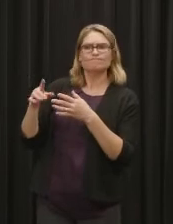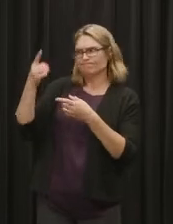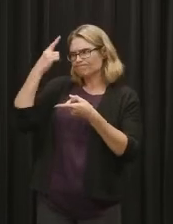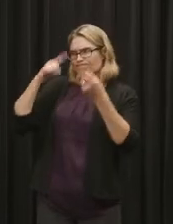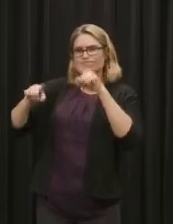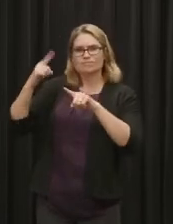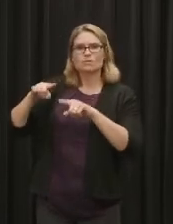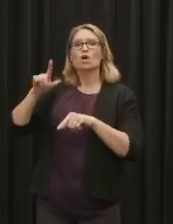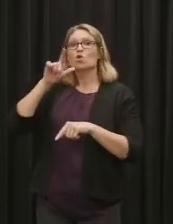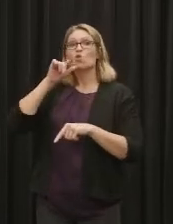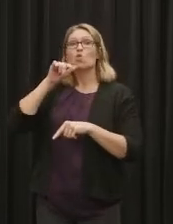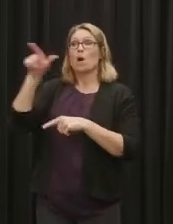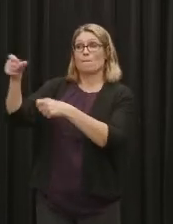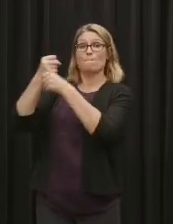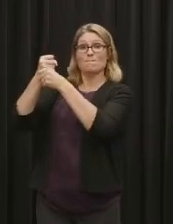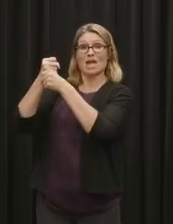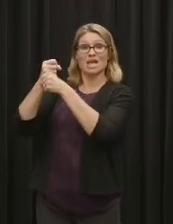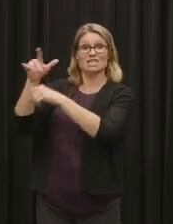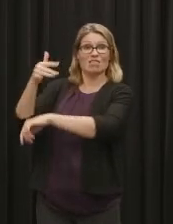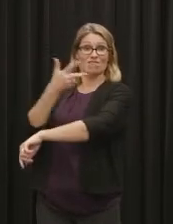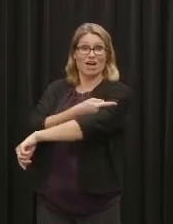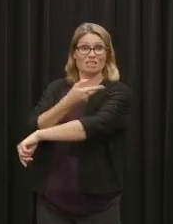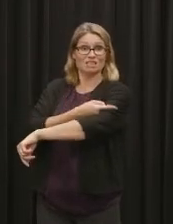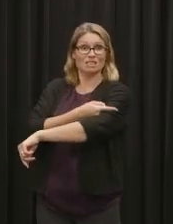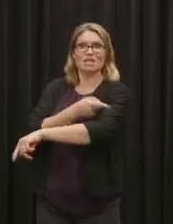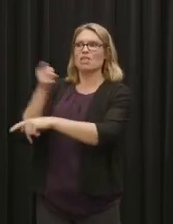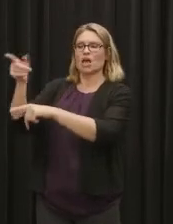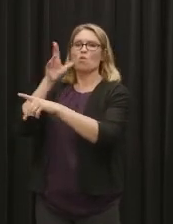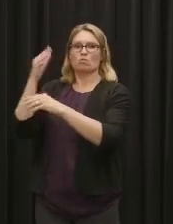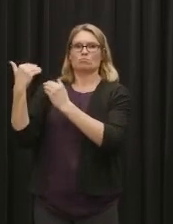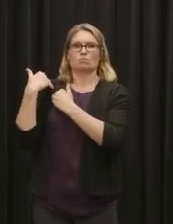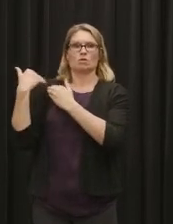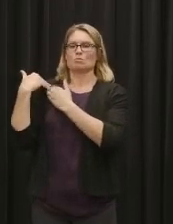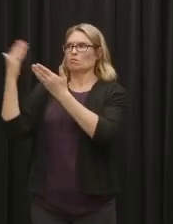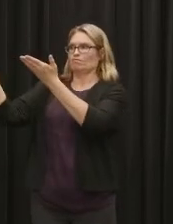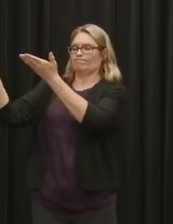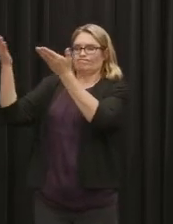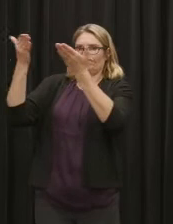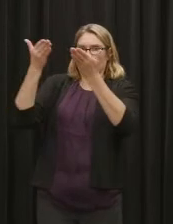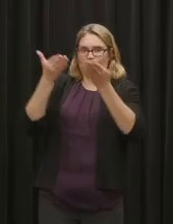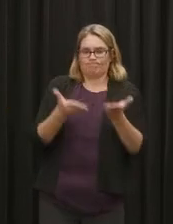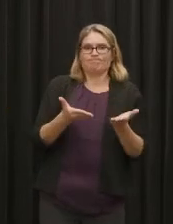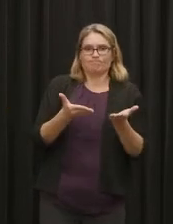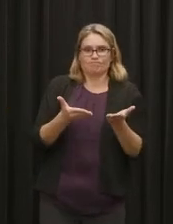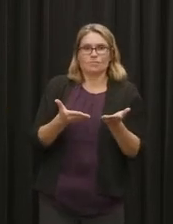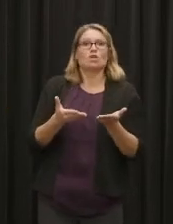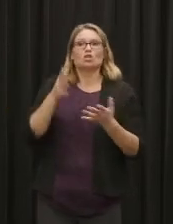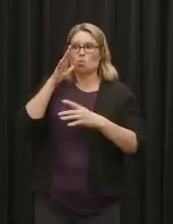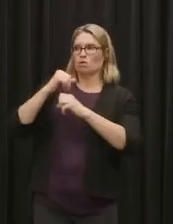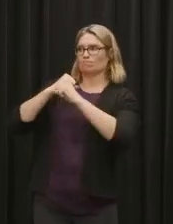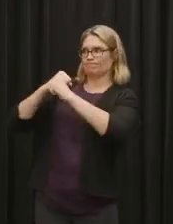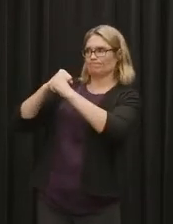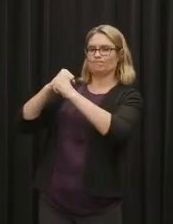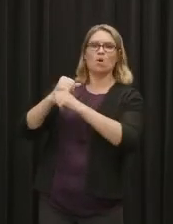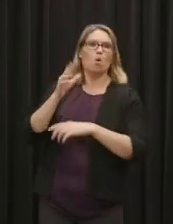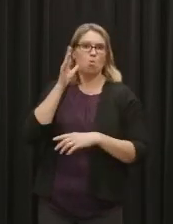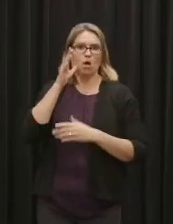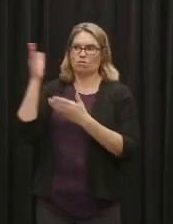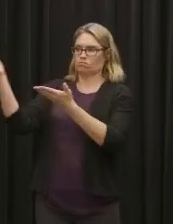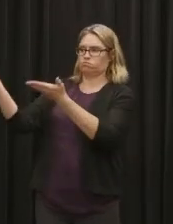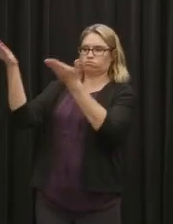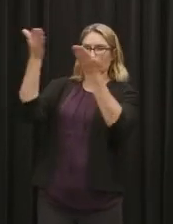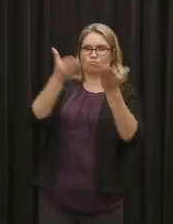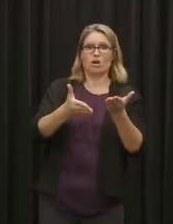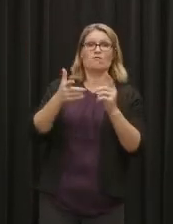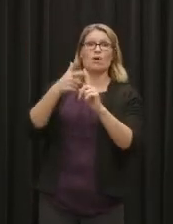Pfizer themselves. So this vaccine will be under positive and secure control from its point